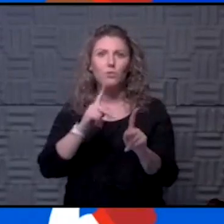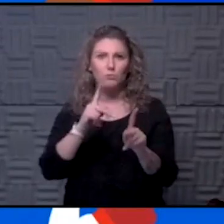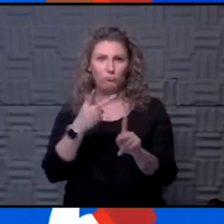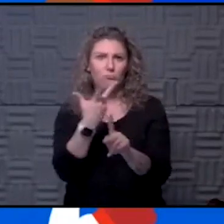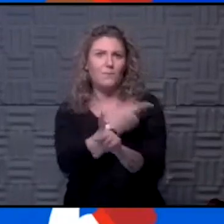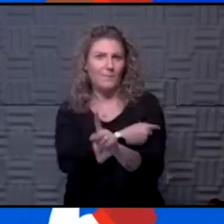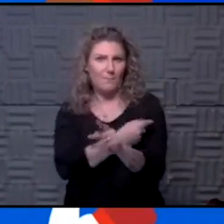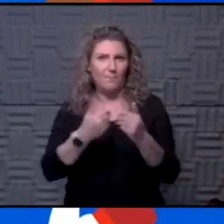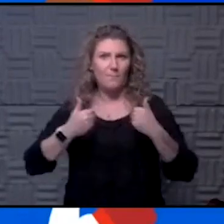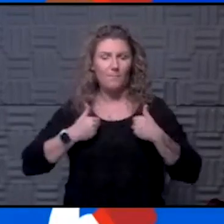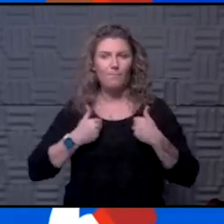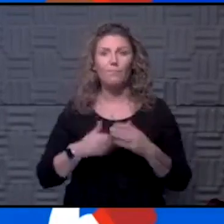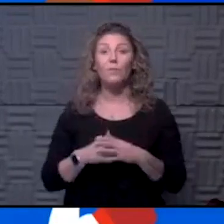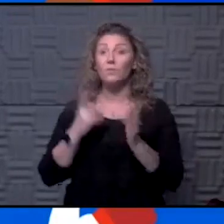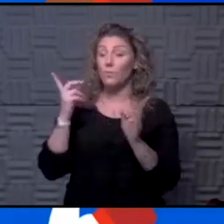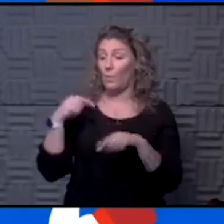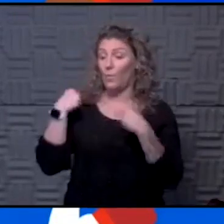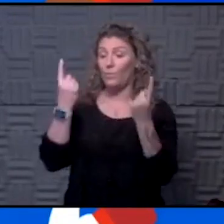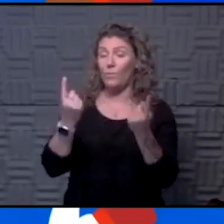that thus far,